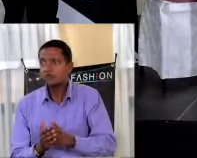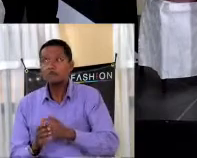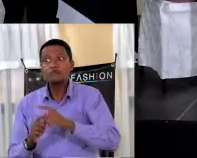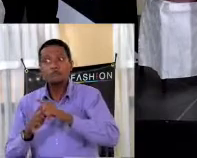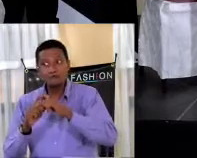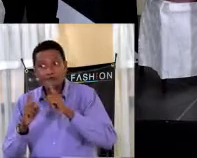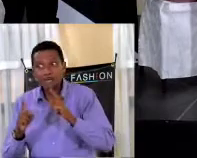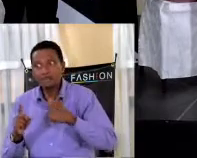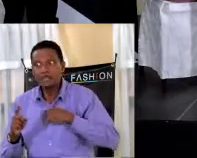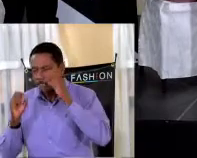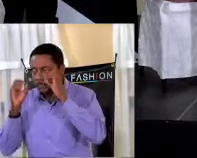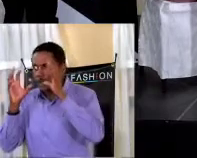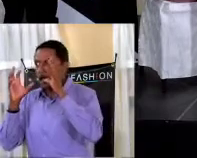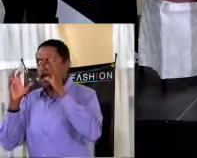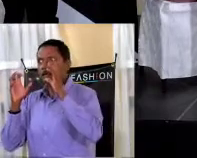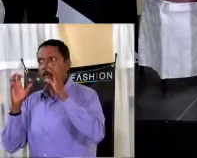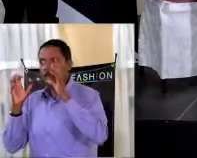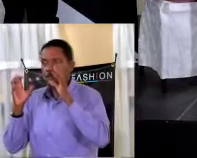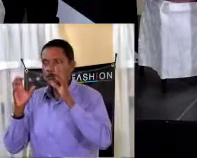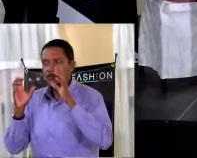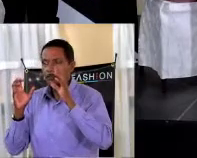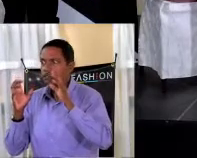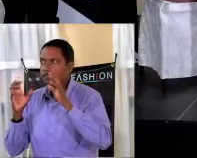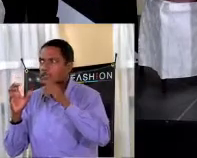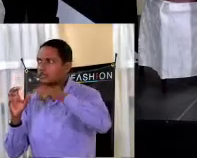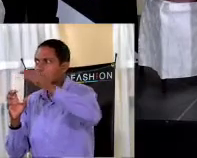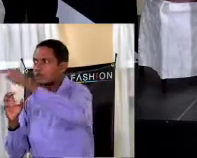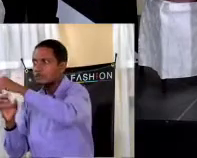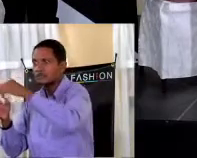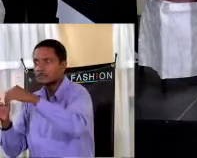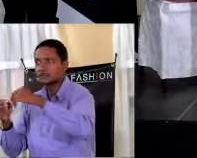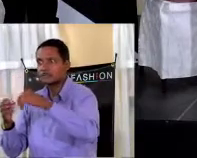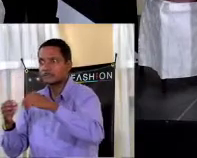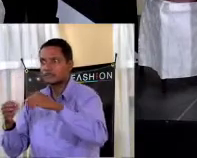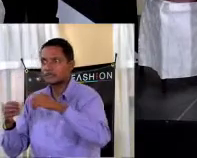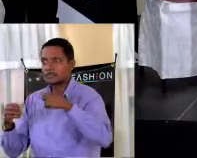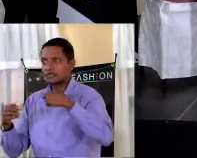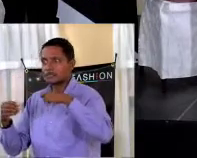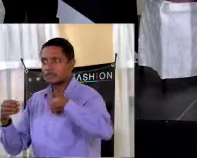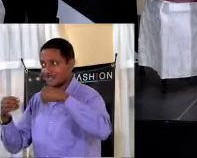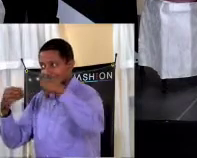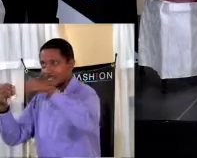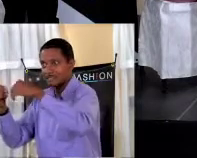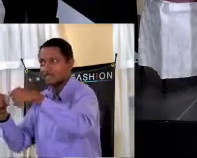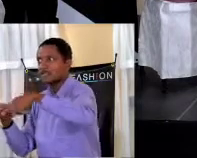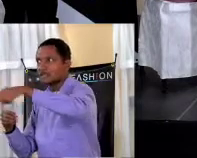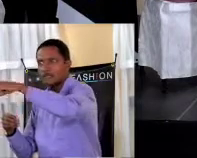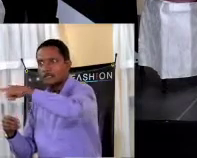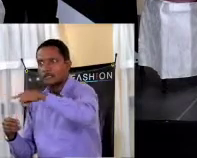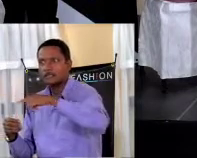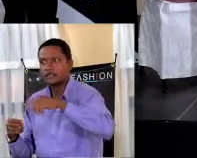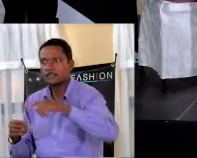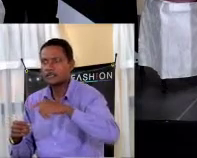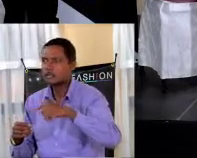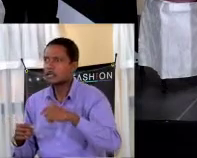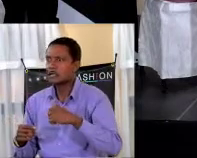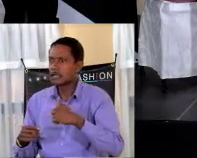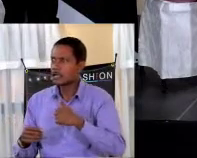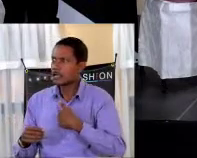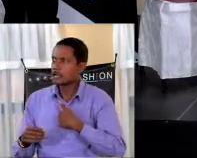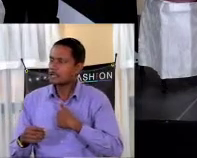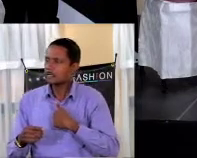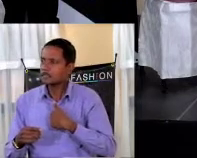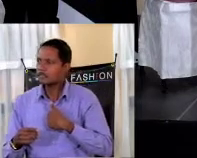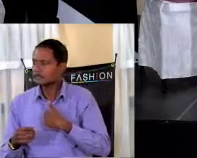what has shocked me in the retail landscape recently, having been dealing with all these recession issues, is that I have been struggling